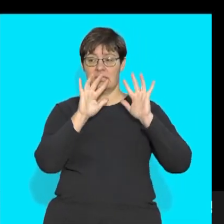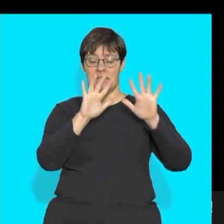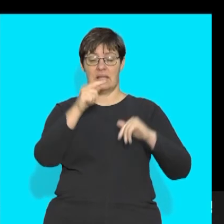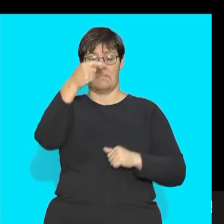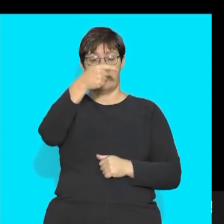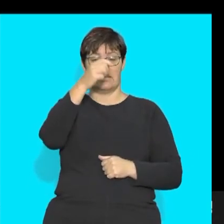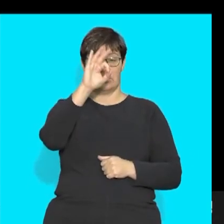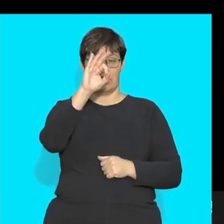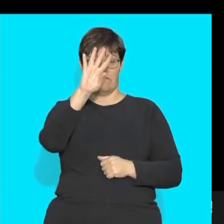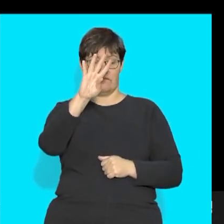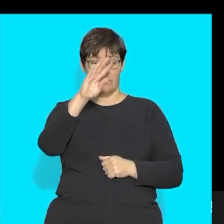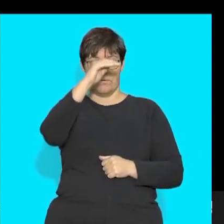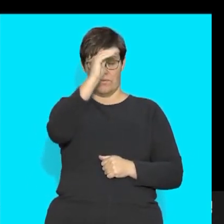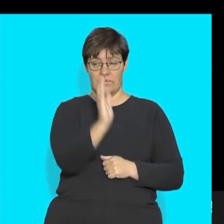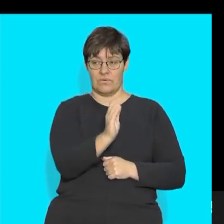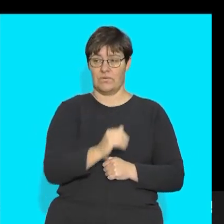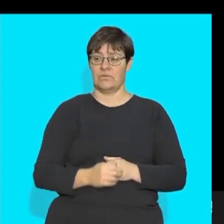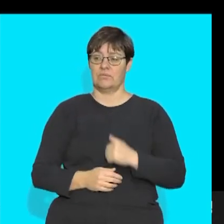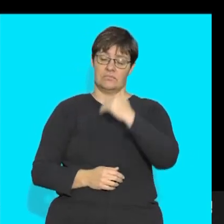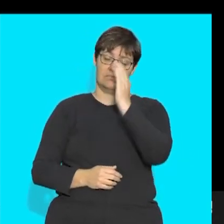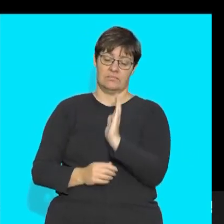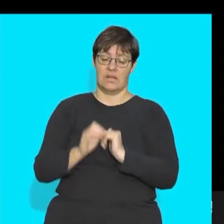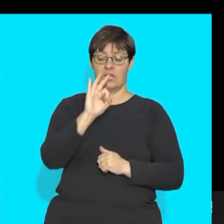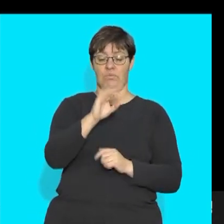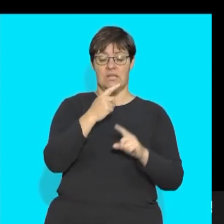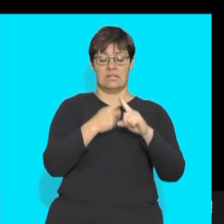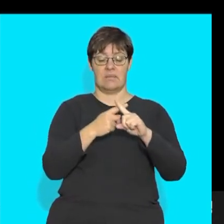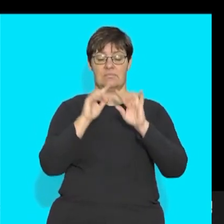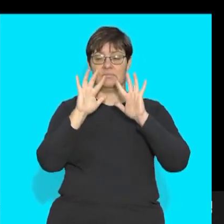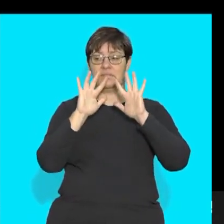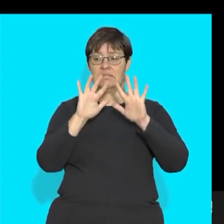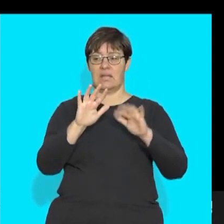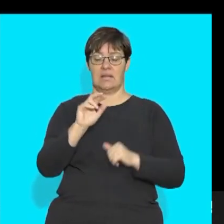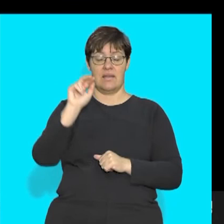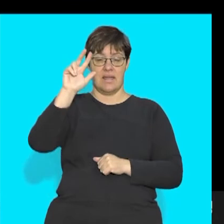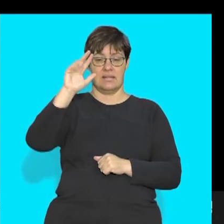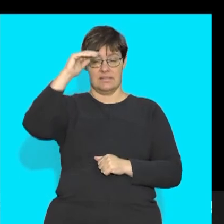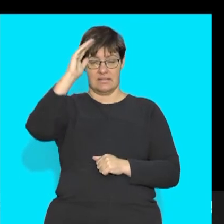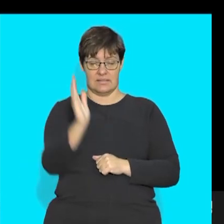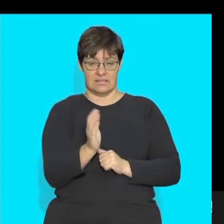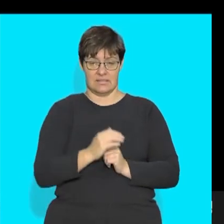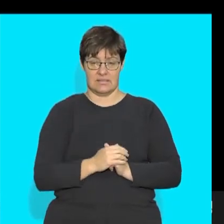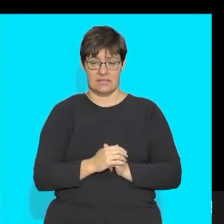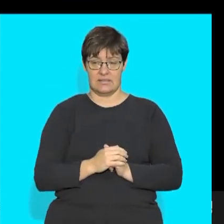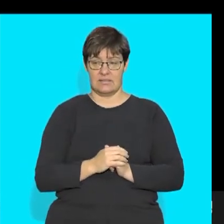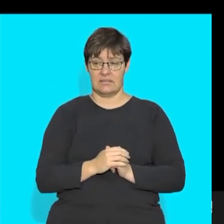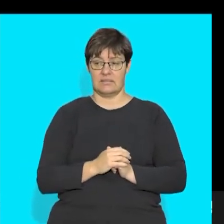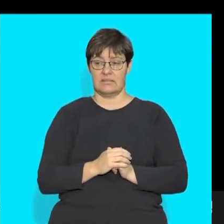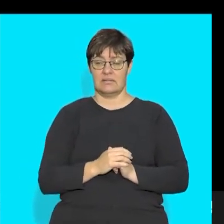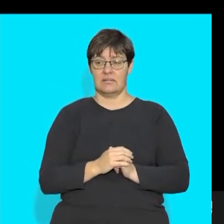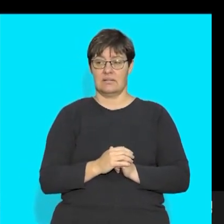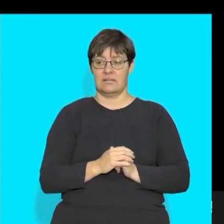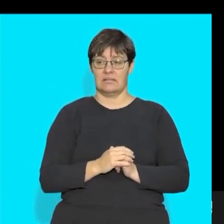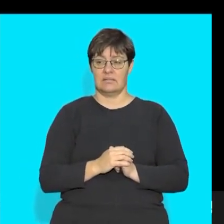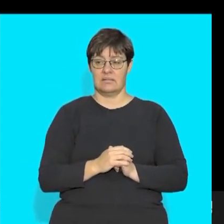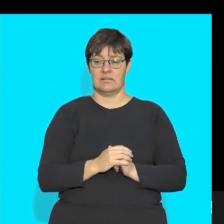6.63 to the minus 34 times by 3 to the times 10